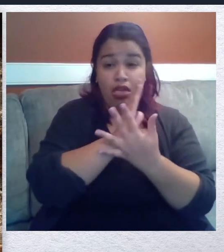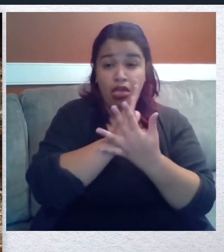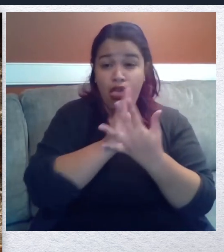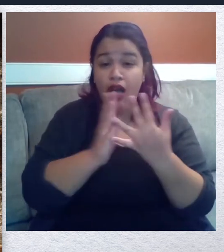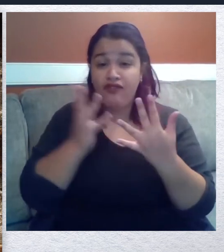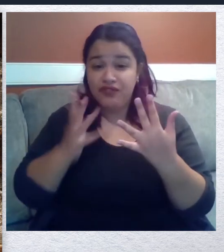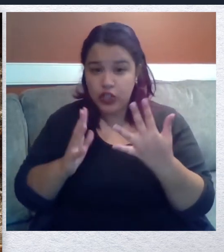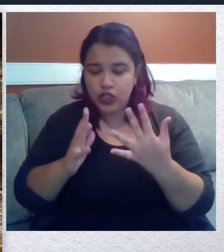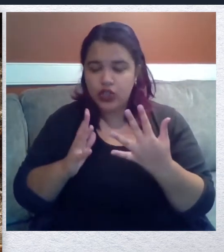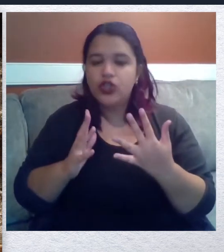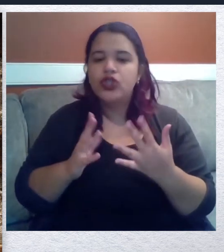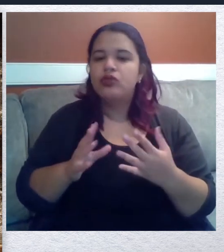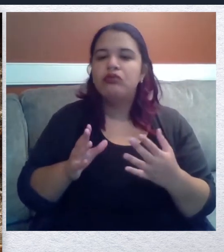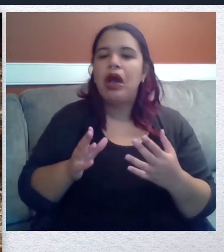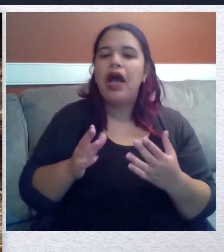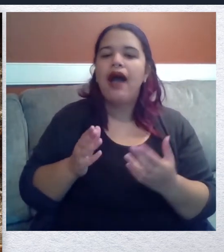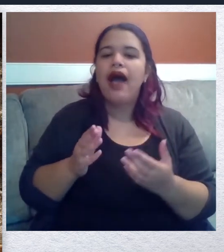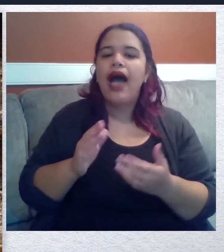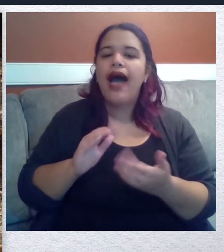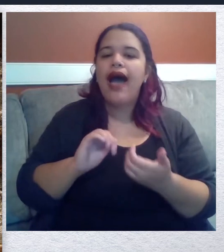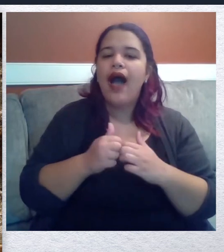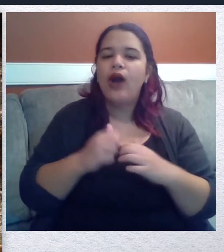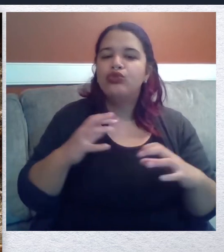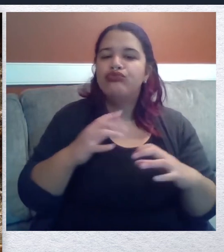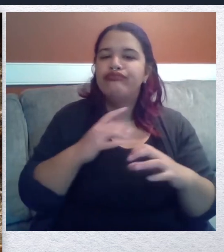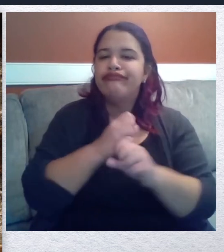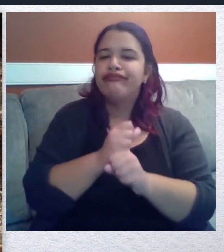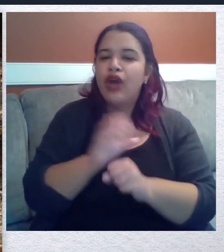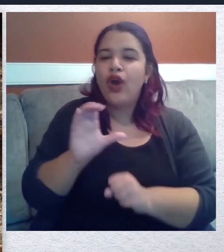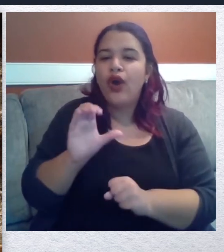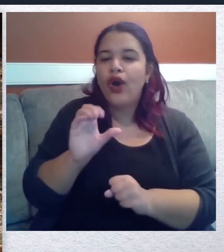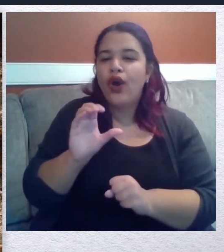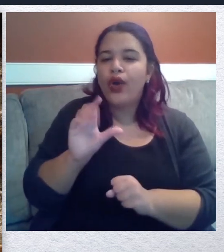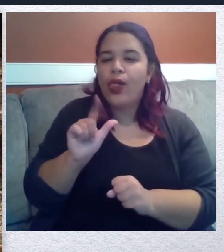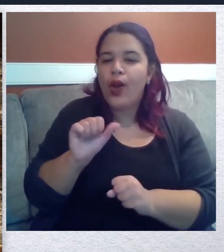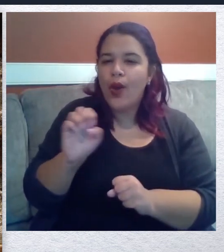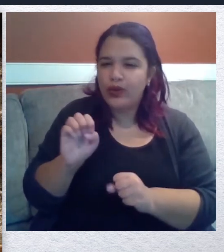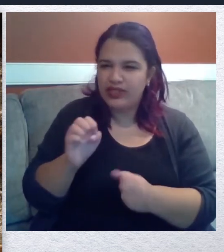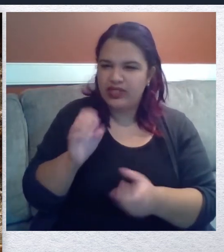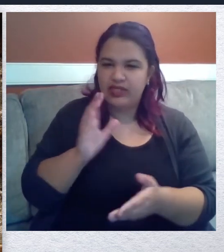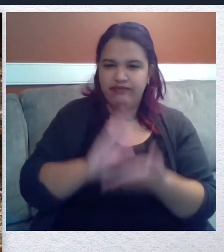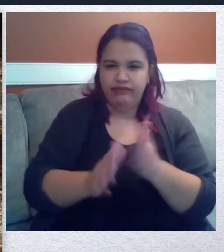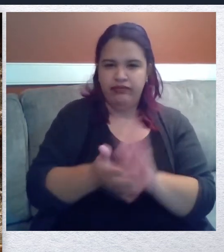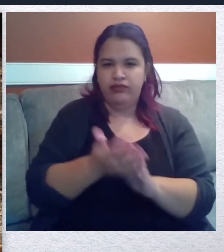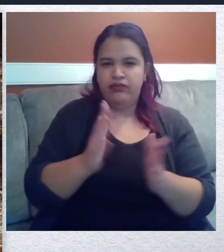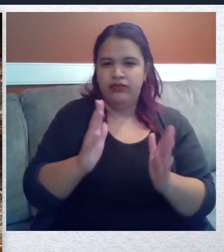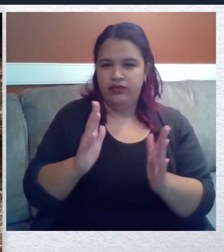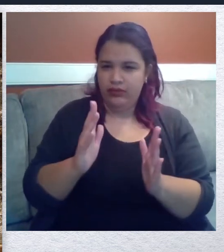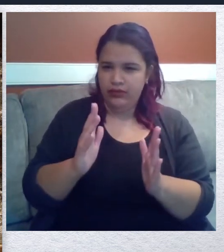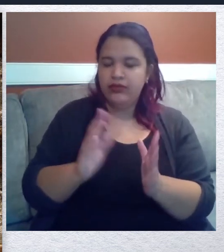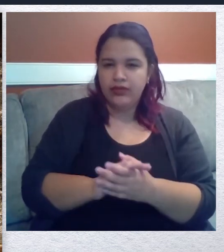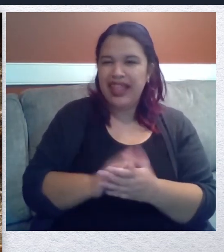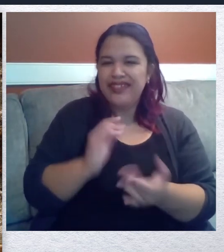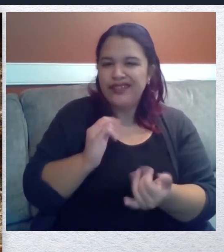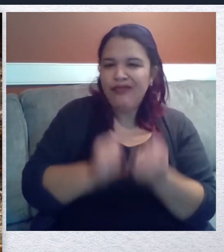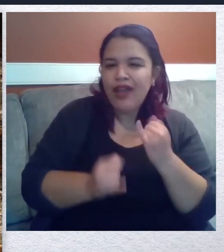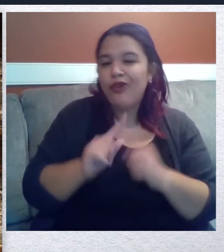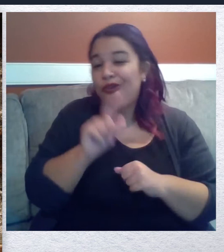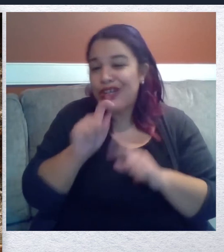the interview, and don't forget to schedule a follow-up meeting to discuss how the interview